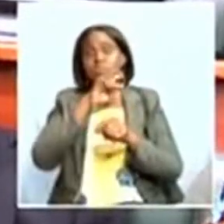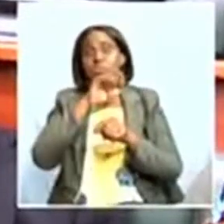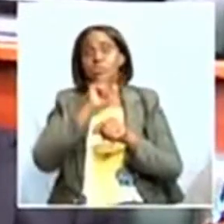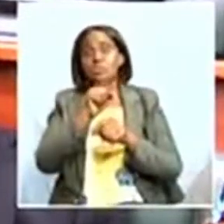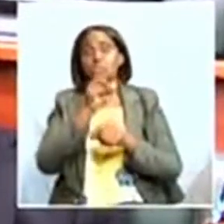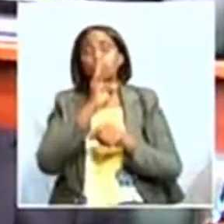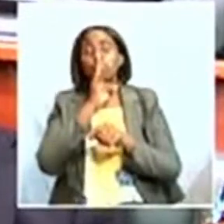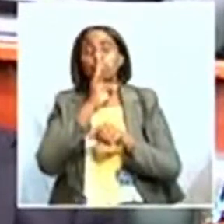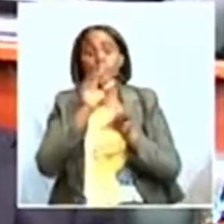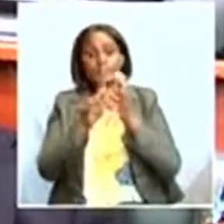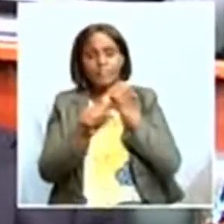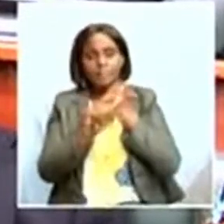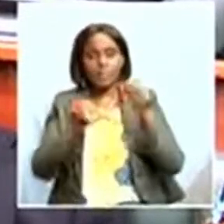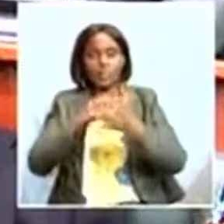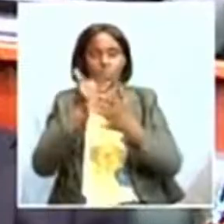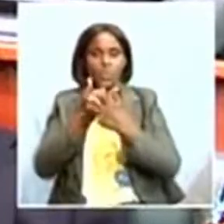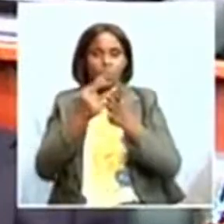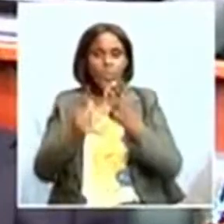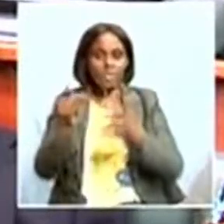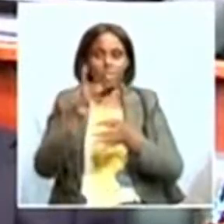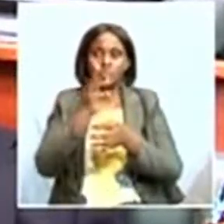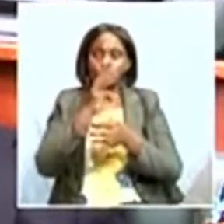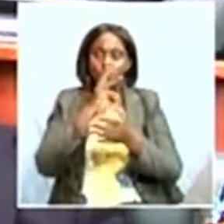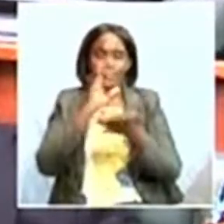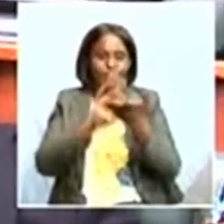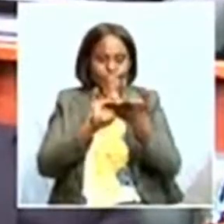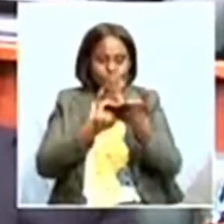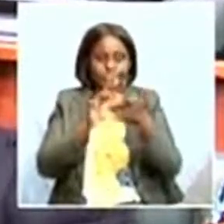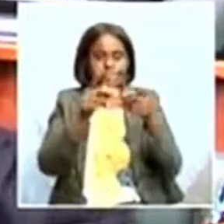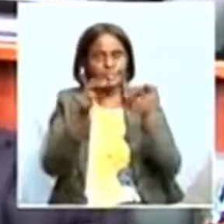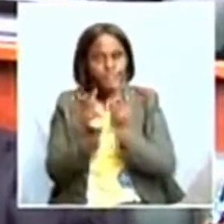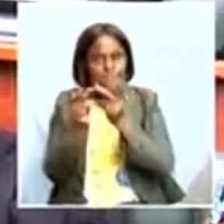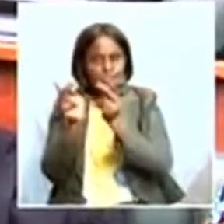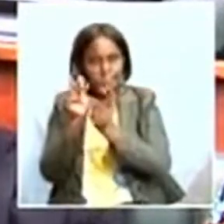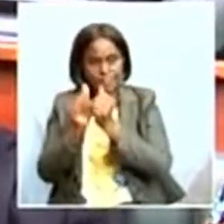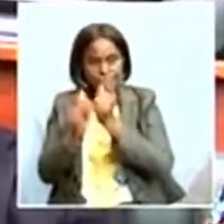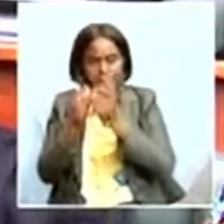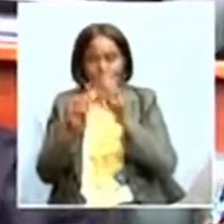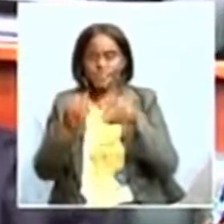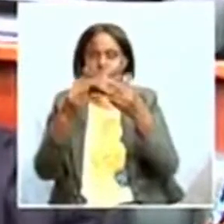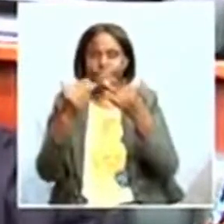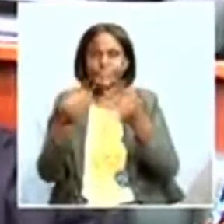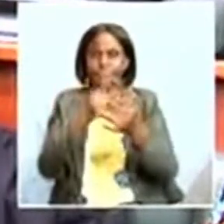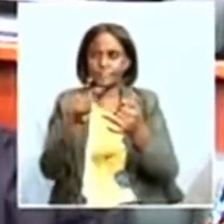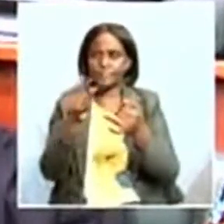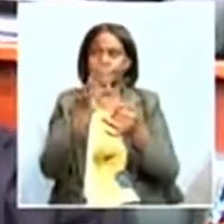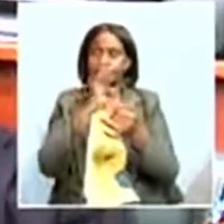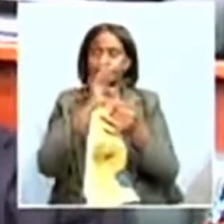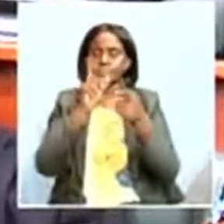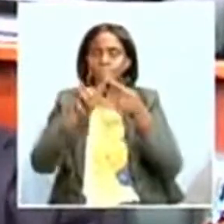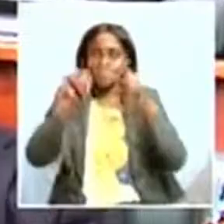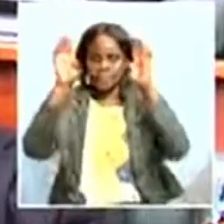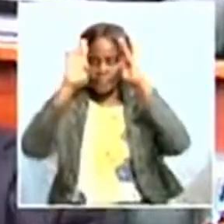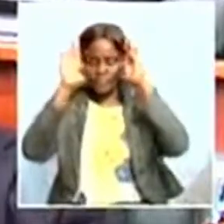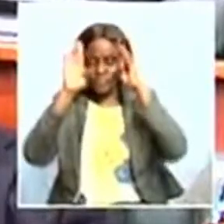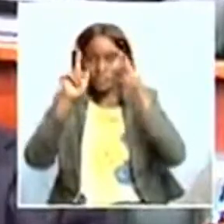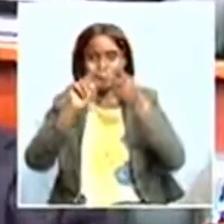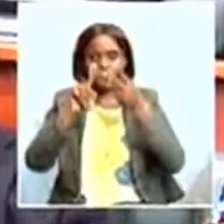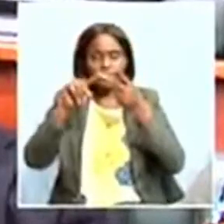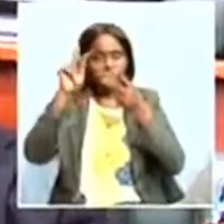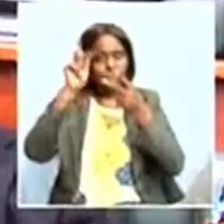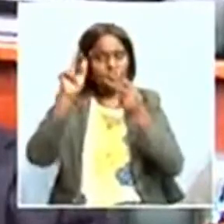contamination, all the water treatment plants that are supposed to provide water to Kalulushi, Kitwe